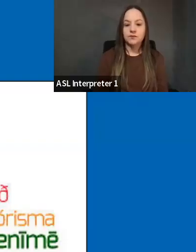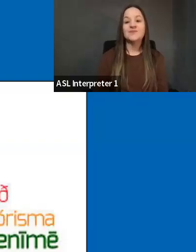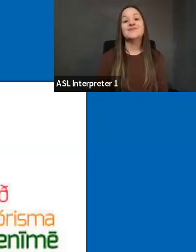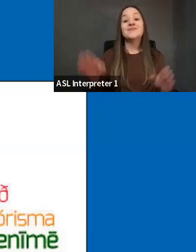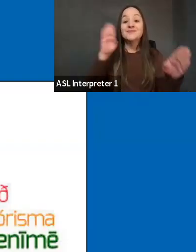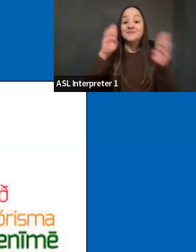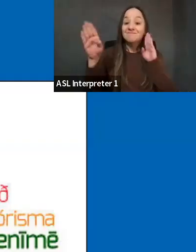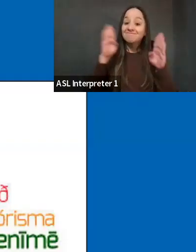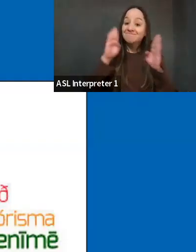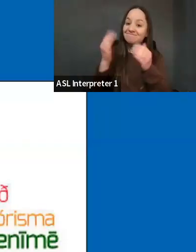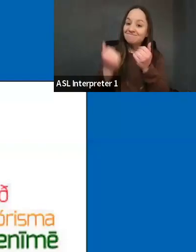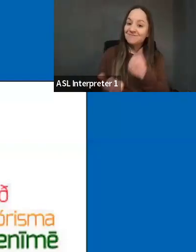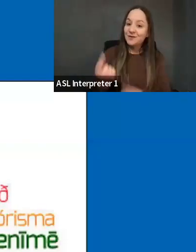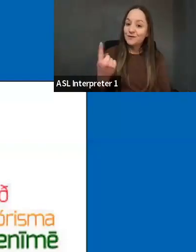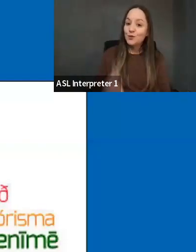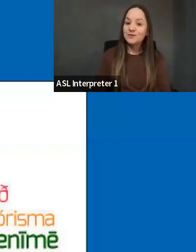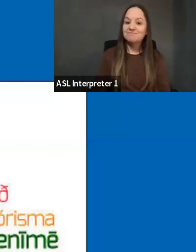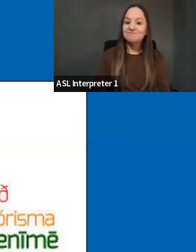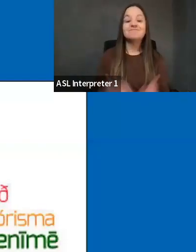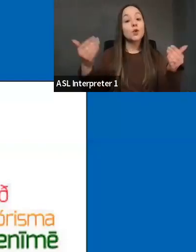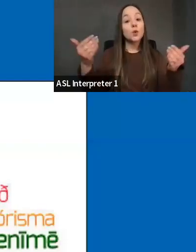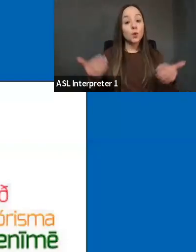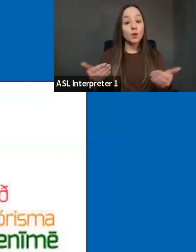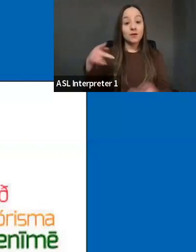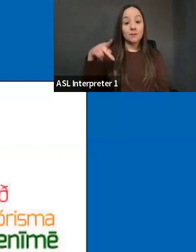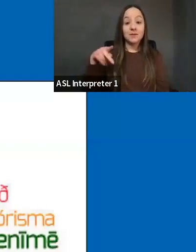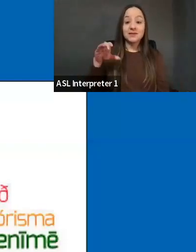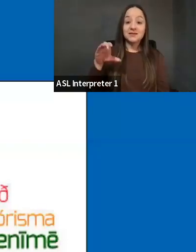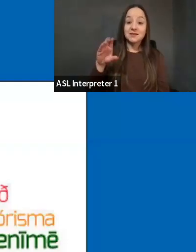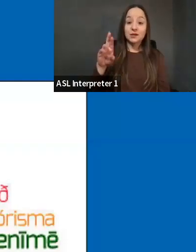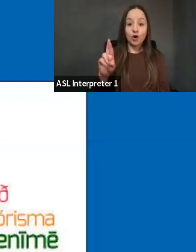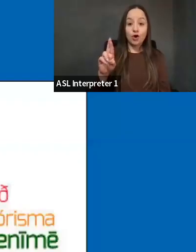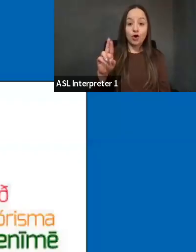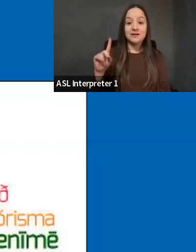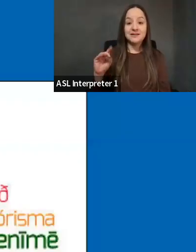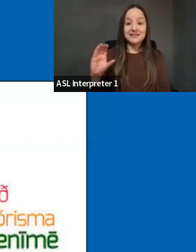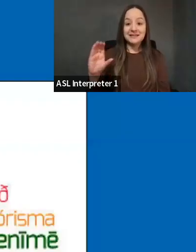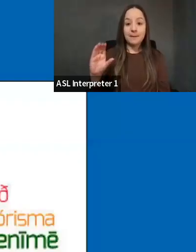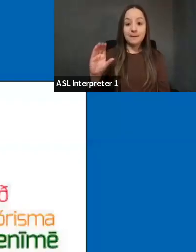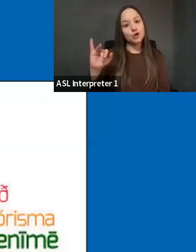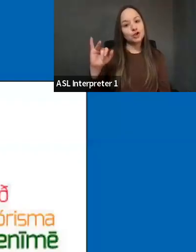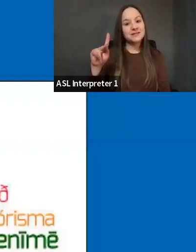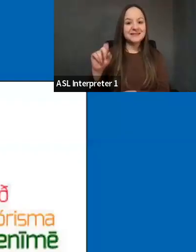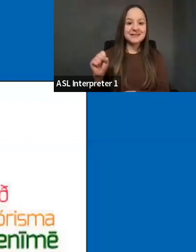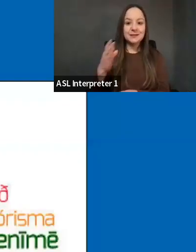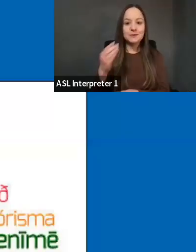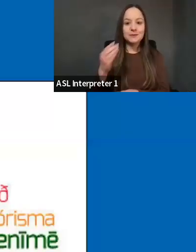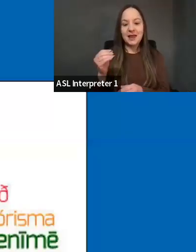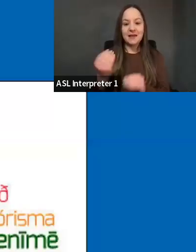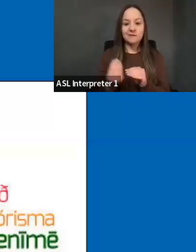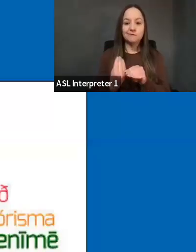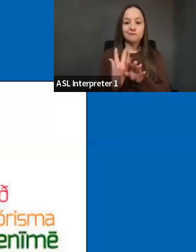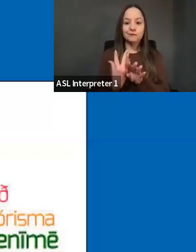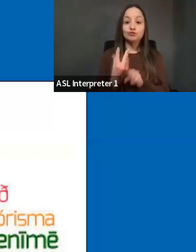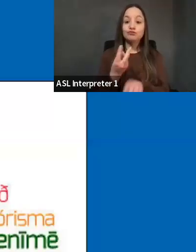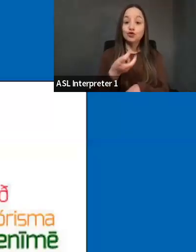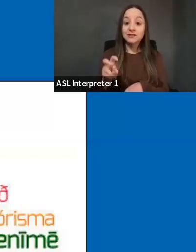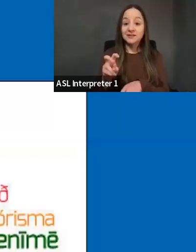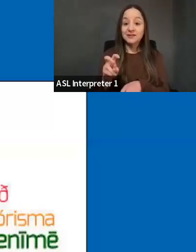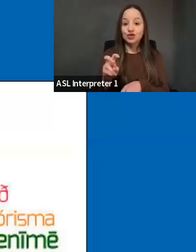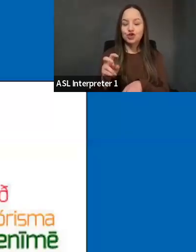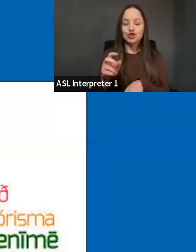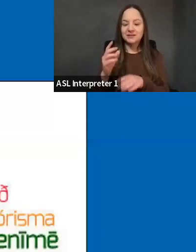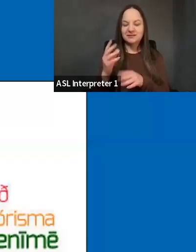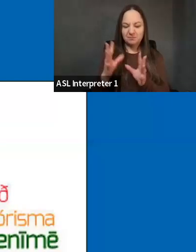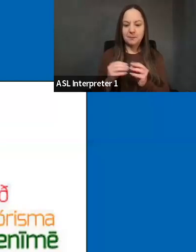Hello, everyone, and welcome to PCR's December Tips and Virtual Transition Times meeting. My name